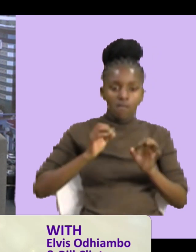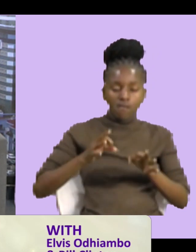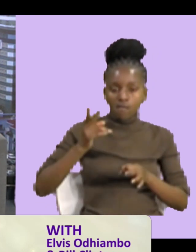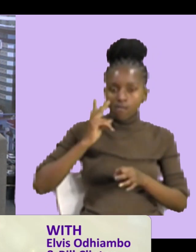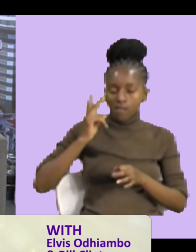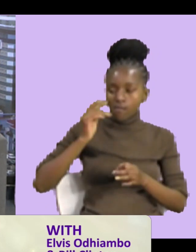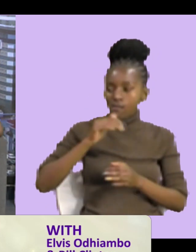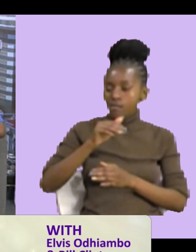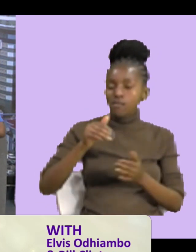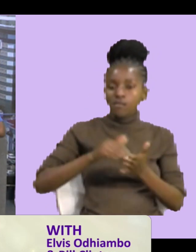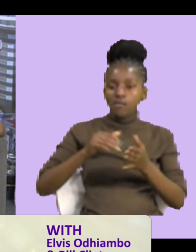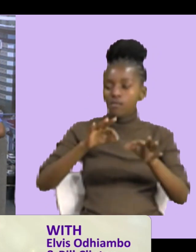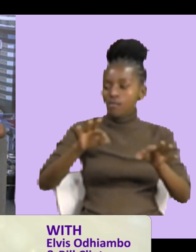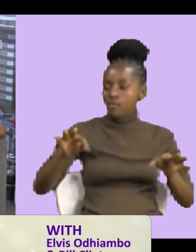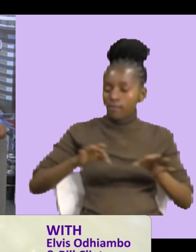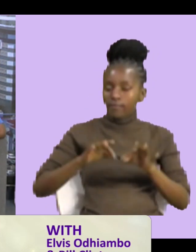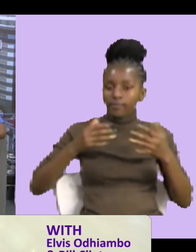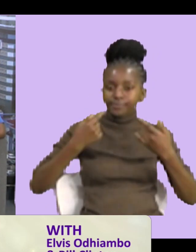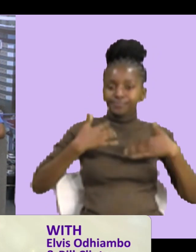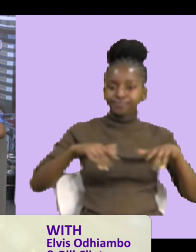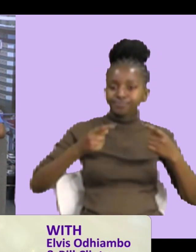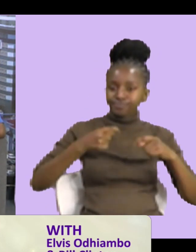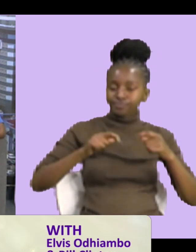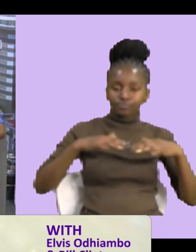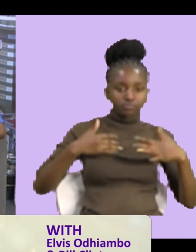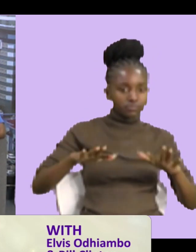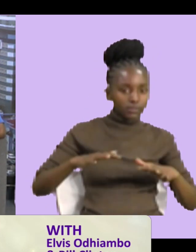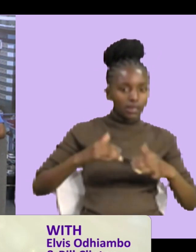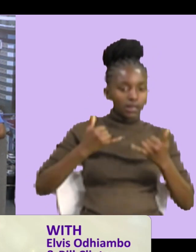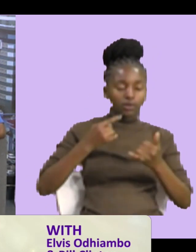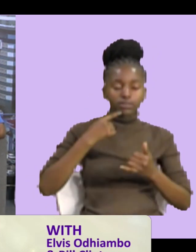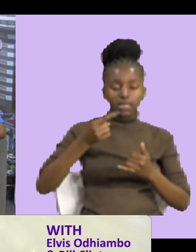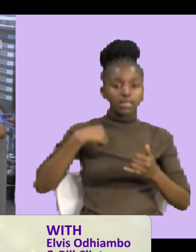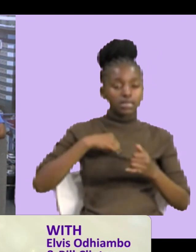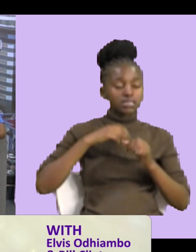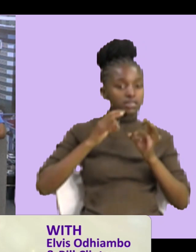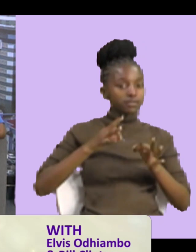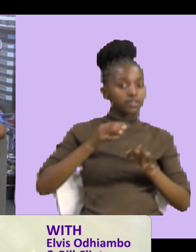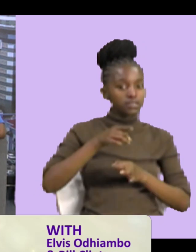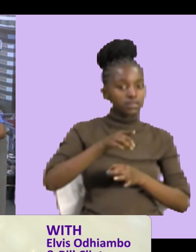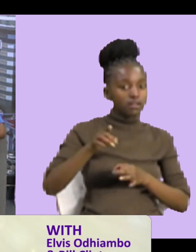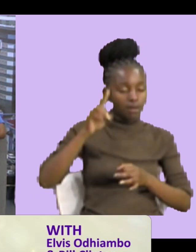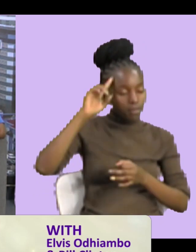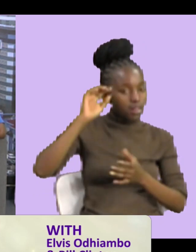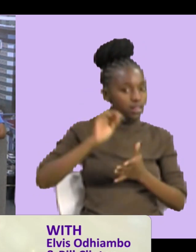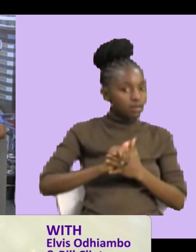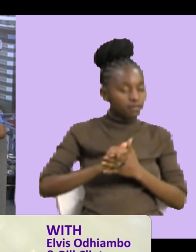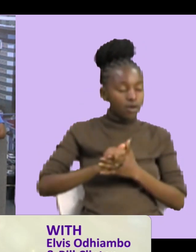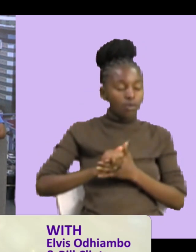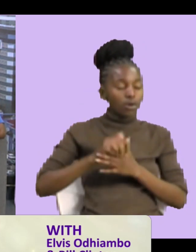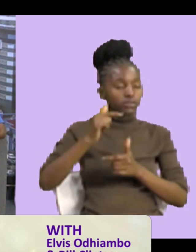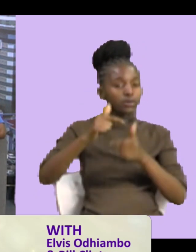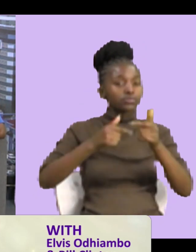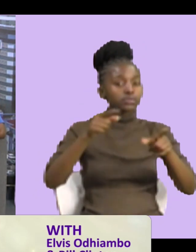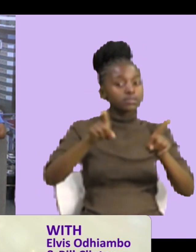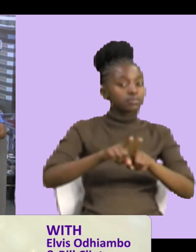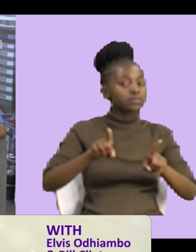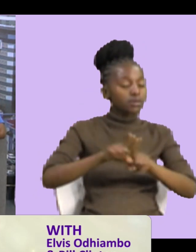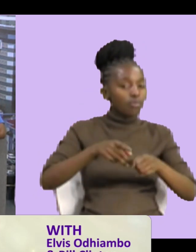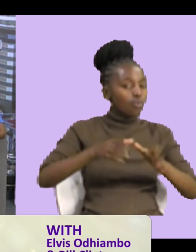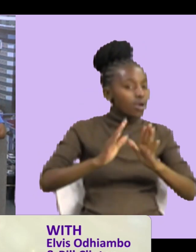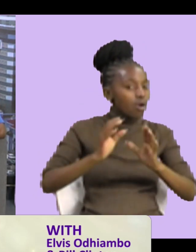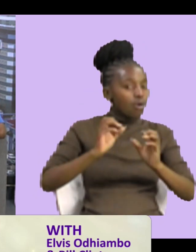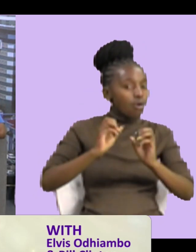is aligning itself generally. Do you believe that Liverpool will continue with the same momentum that they have had so